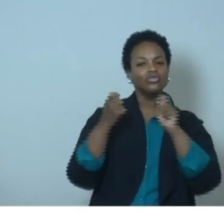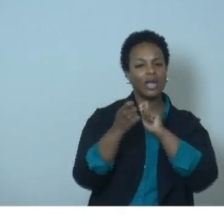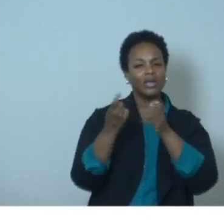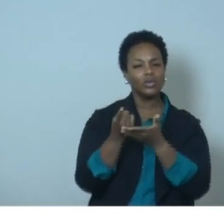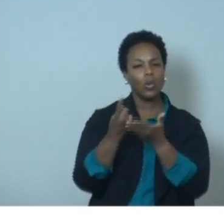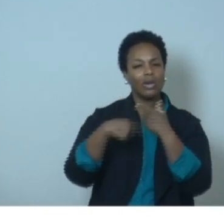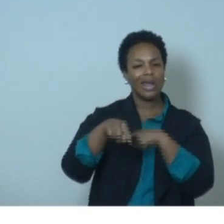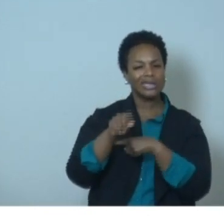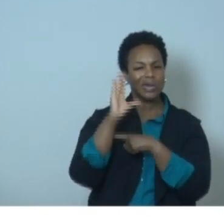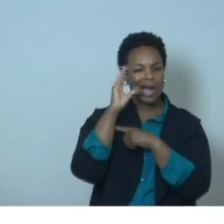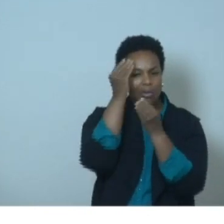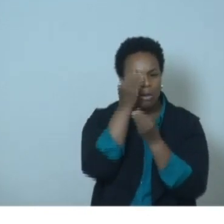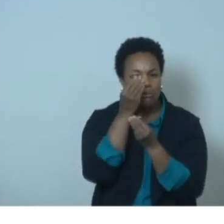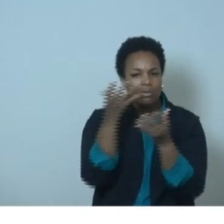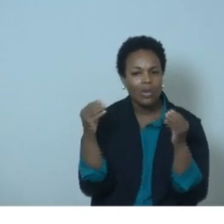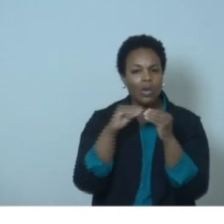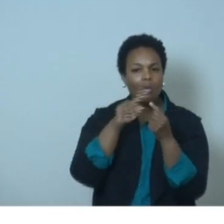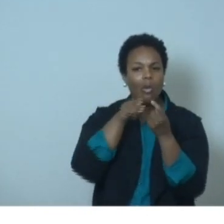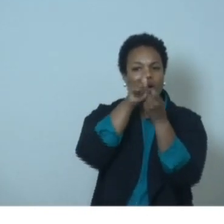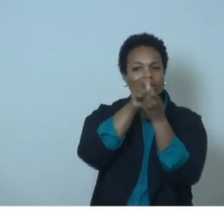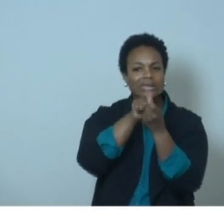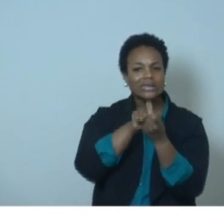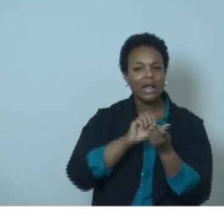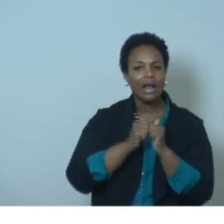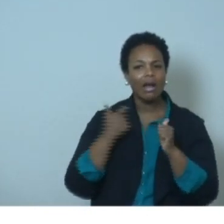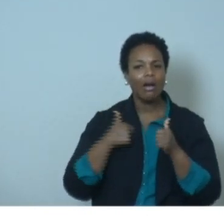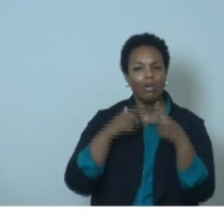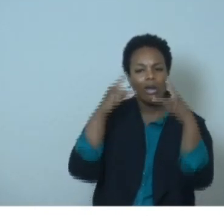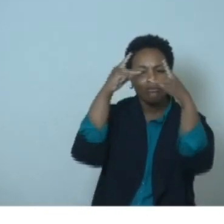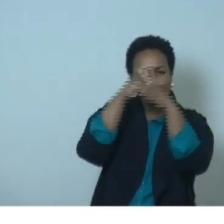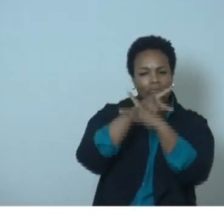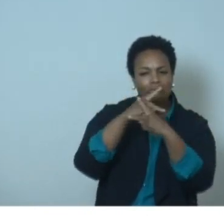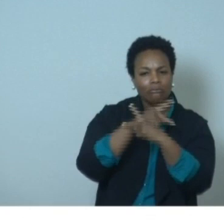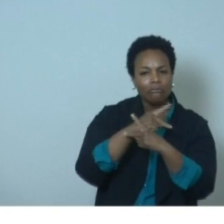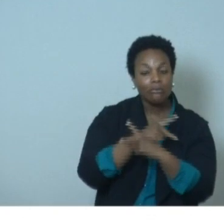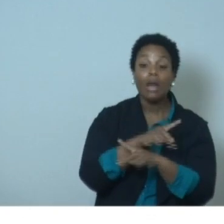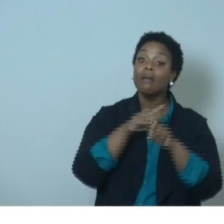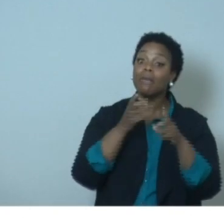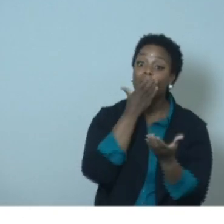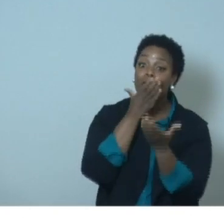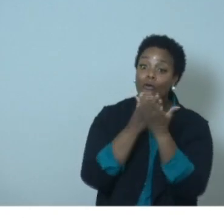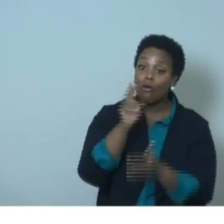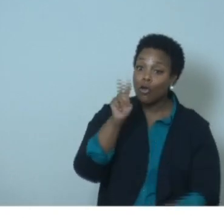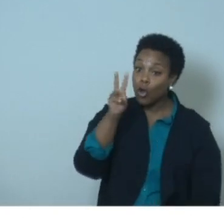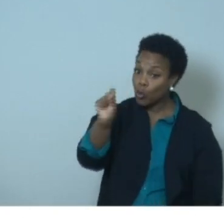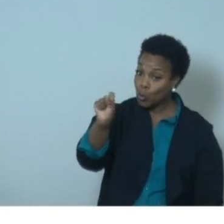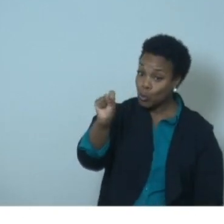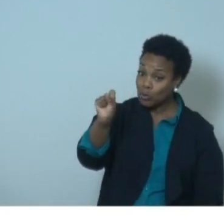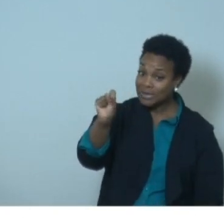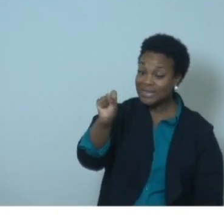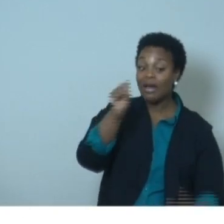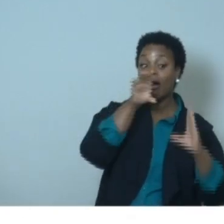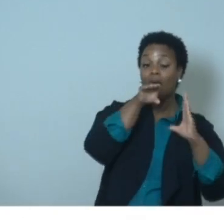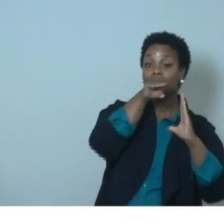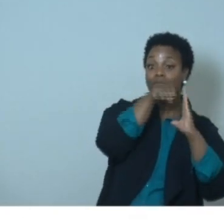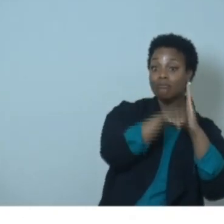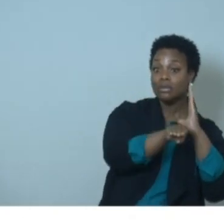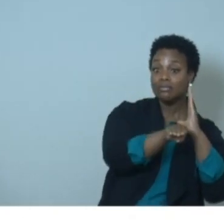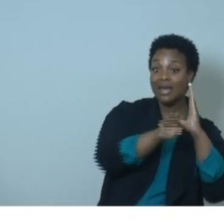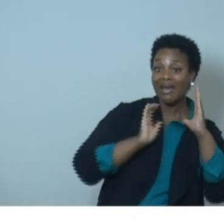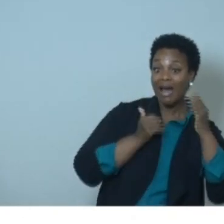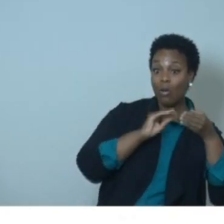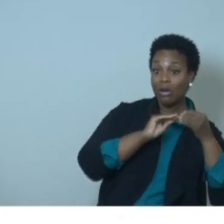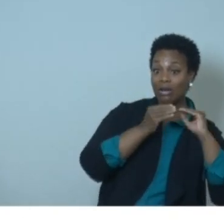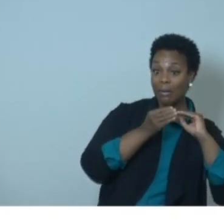detail on how we're doing that and some proposed changes. The news is good, though. When we're on the downside of the curve, we are